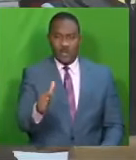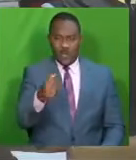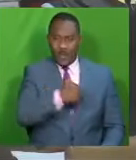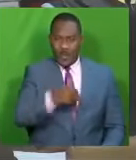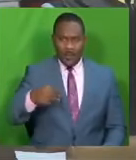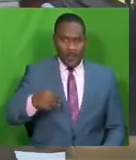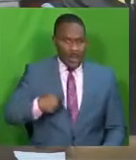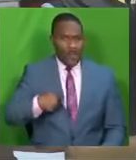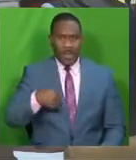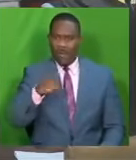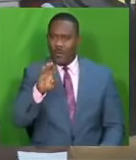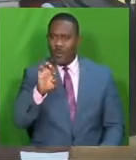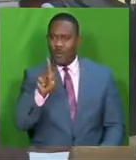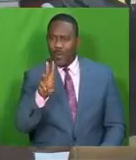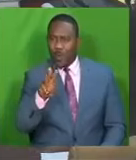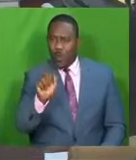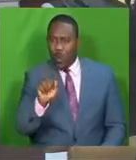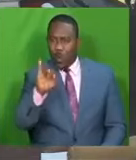vote.